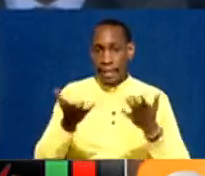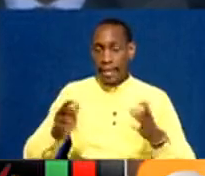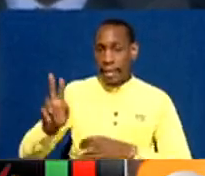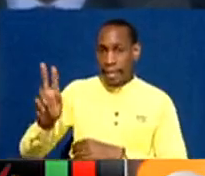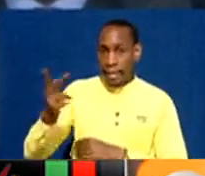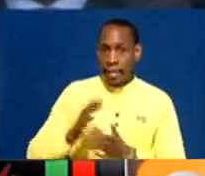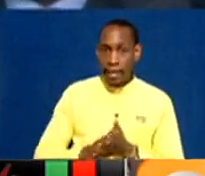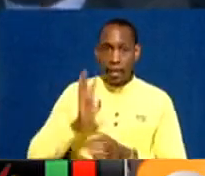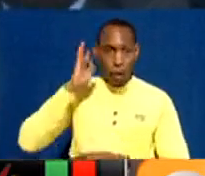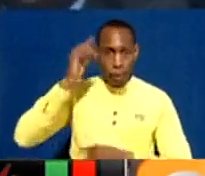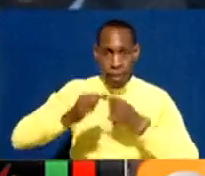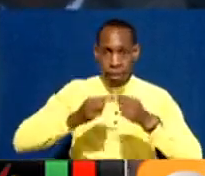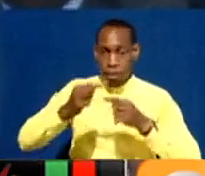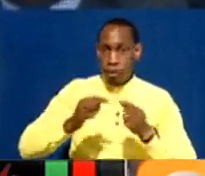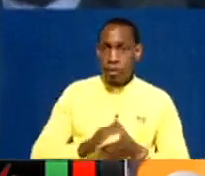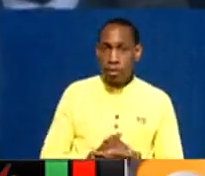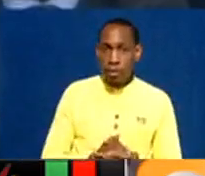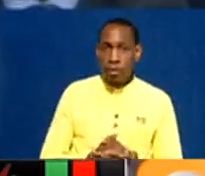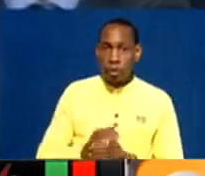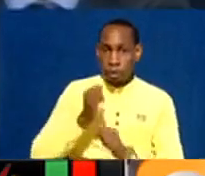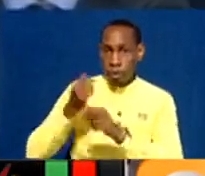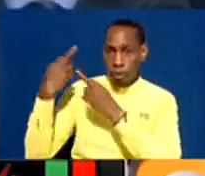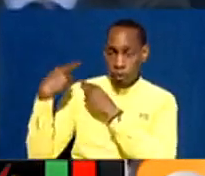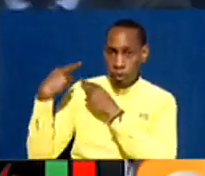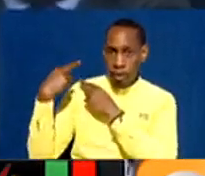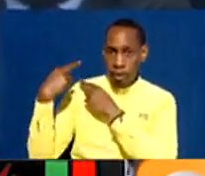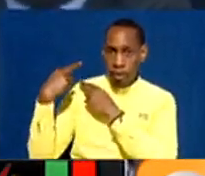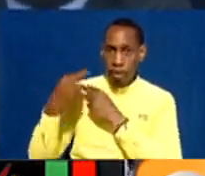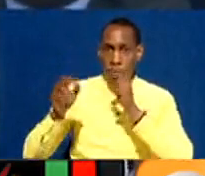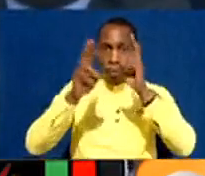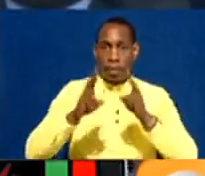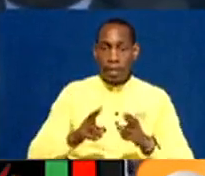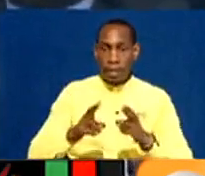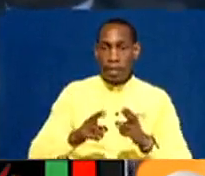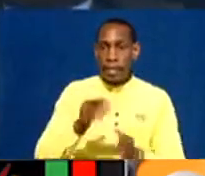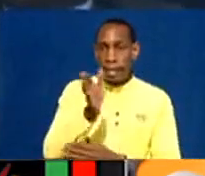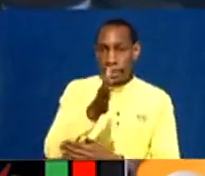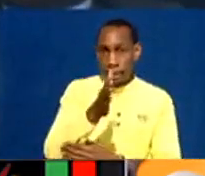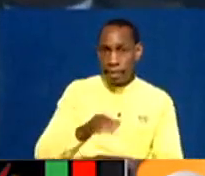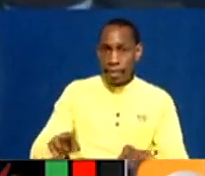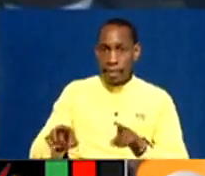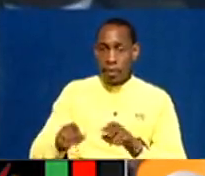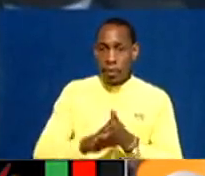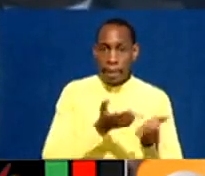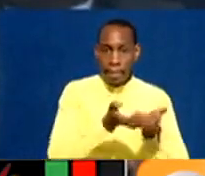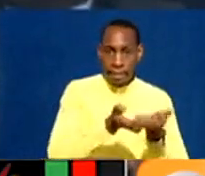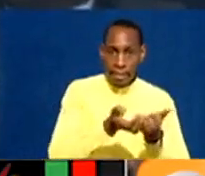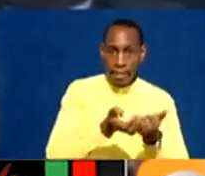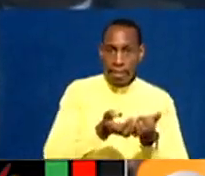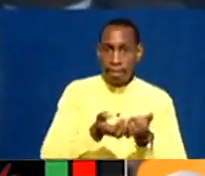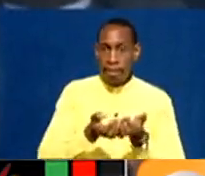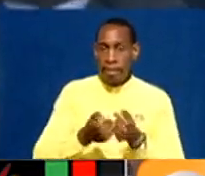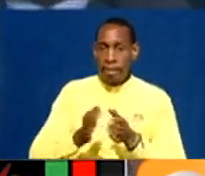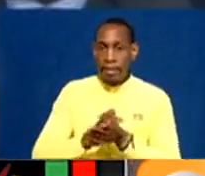kenya will continue playing its role in international diplomacy at the bilateral and